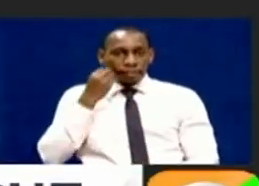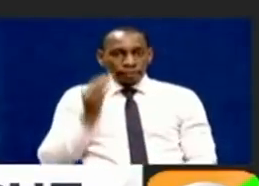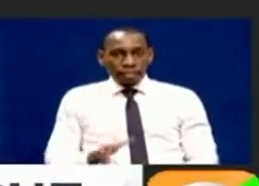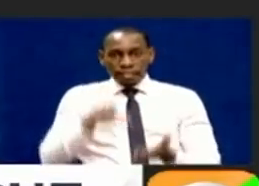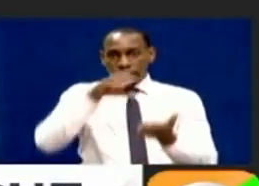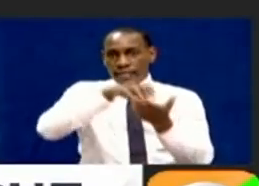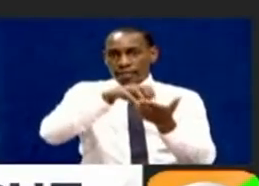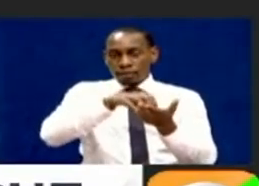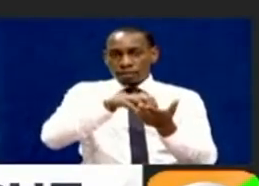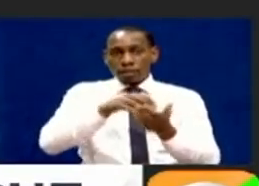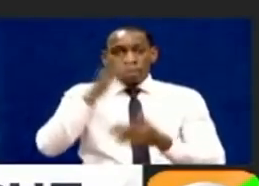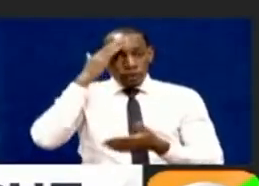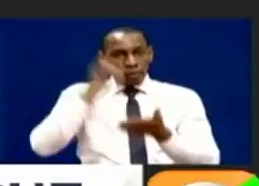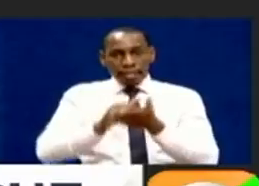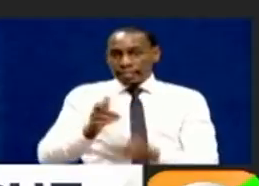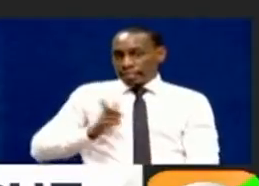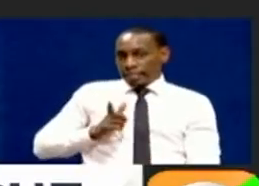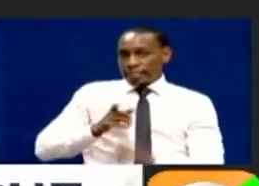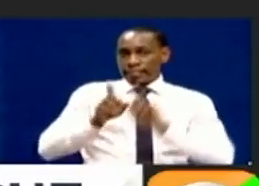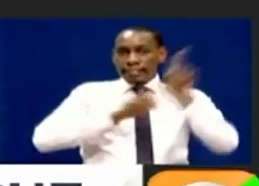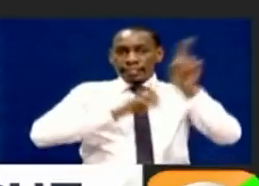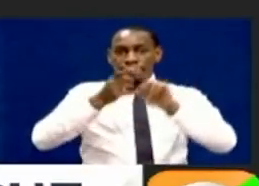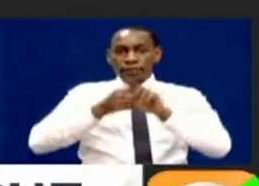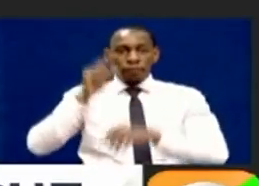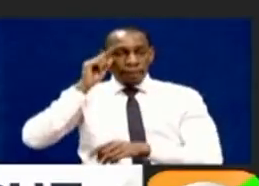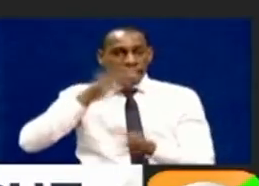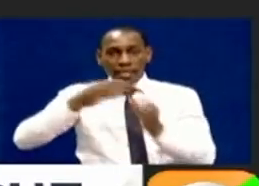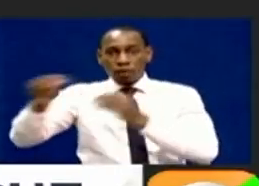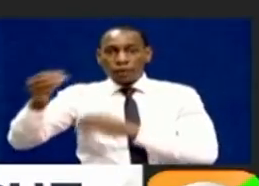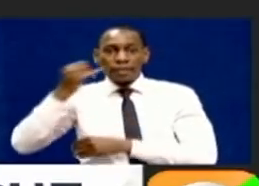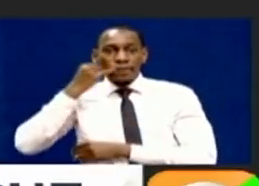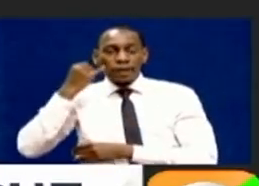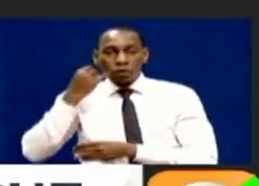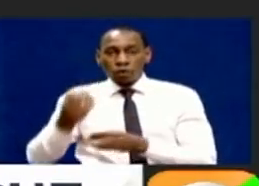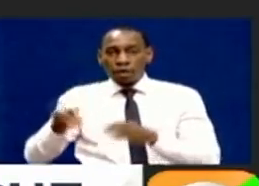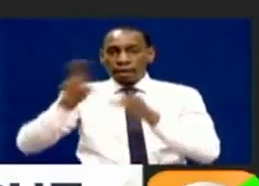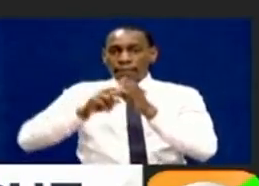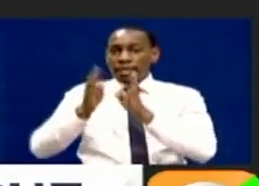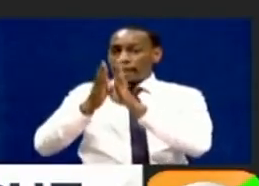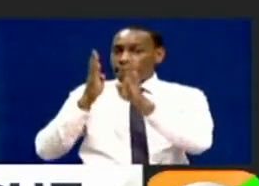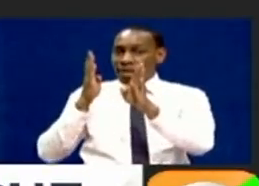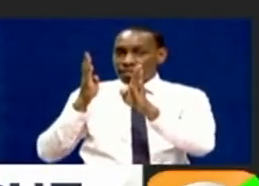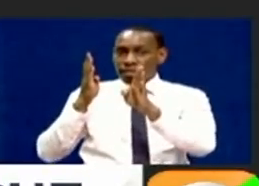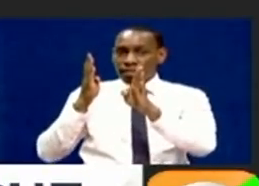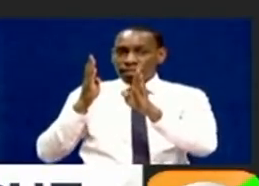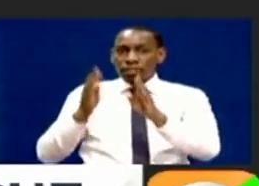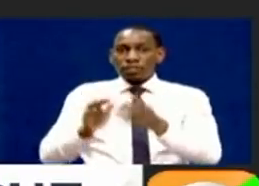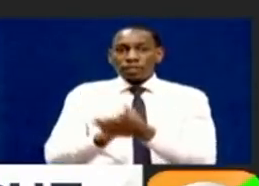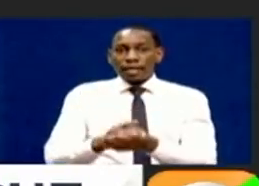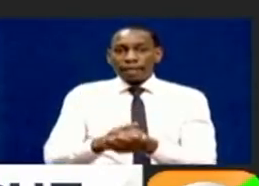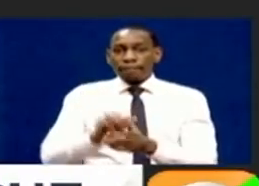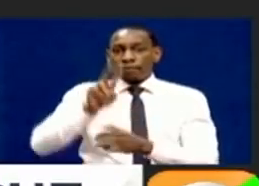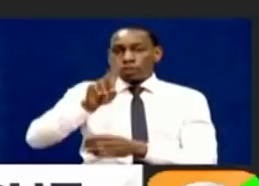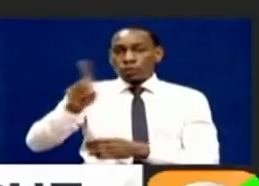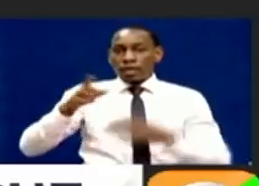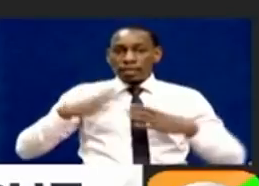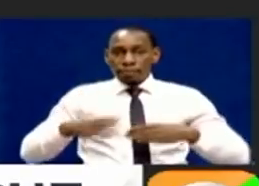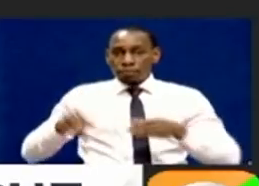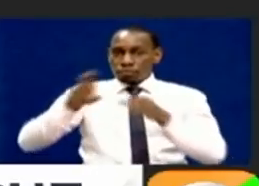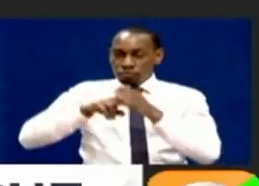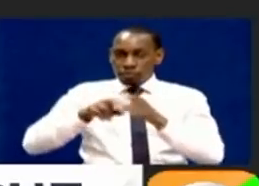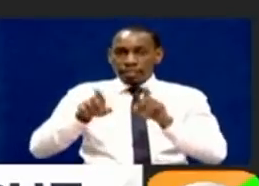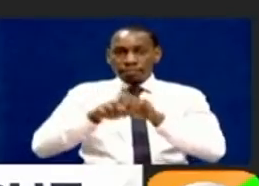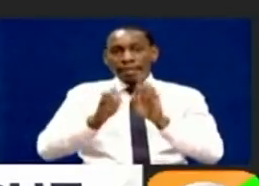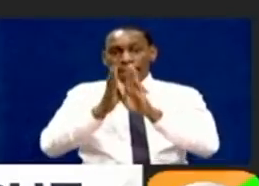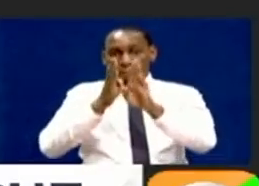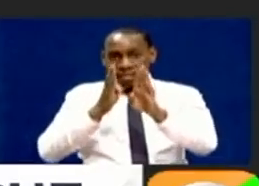case. We know that the lady traveled from Mombasa to Nakuru aboard a Dreamliner bus. There are 21 people identified from